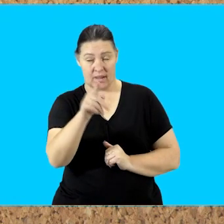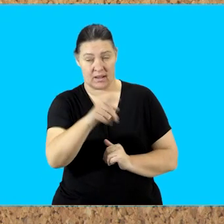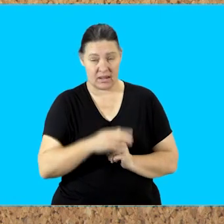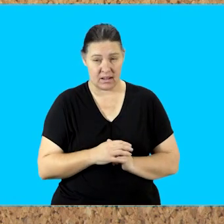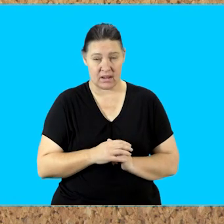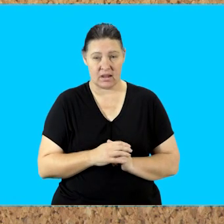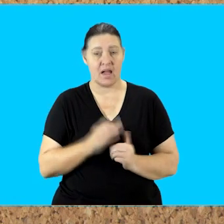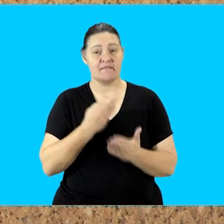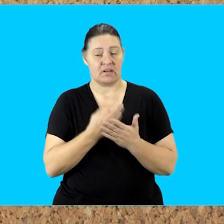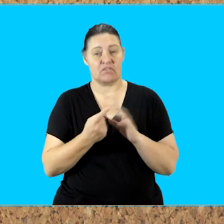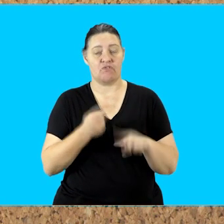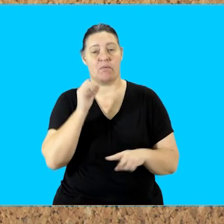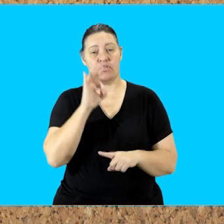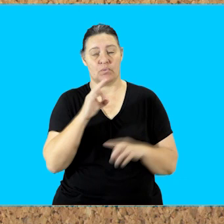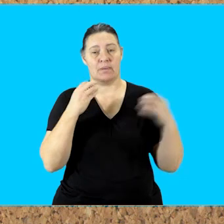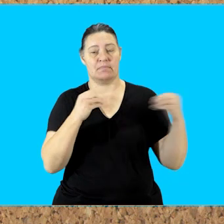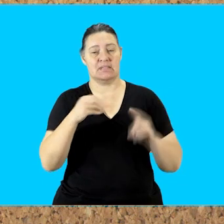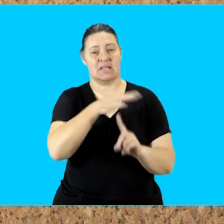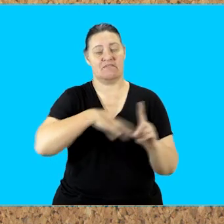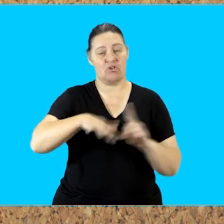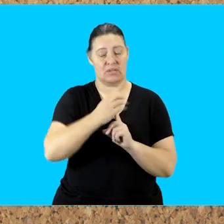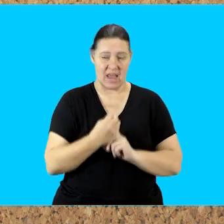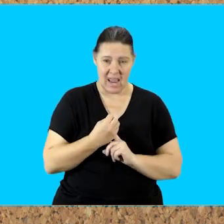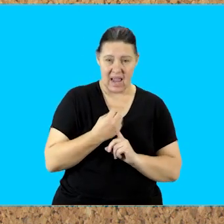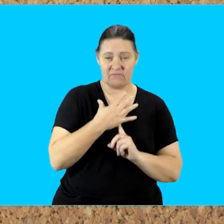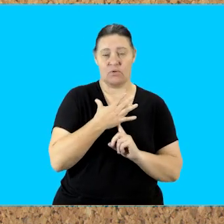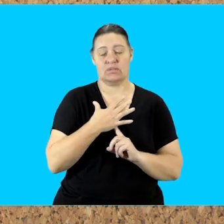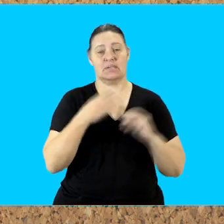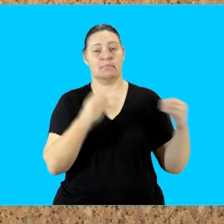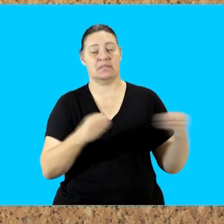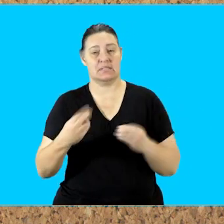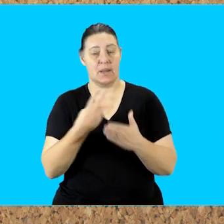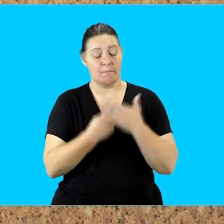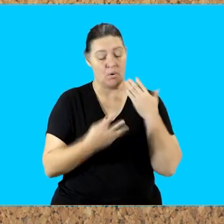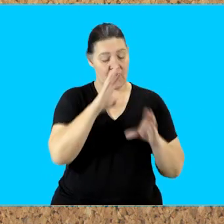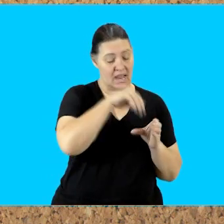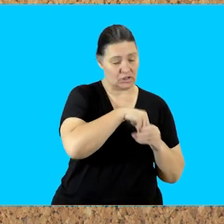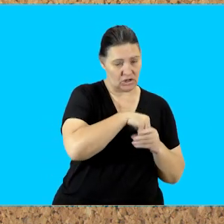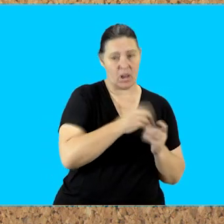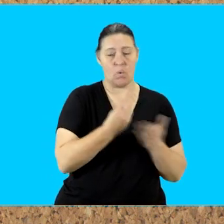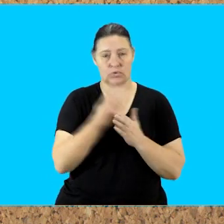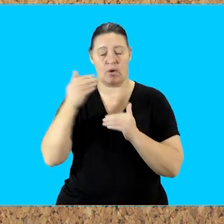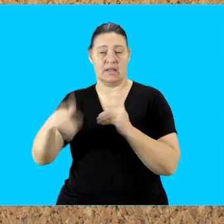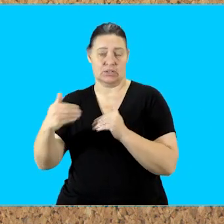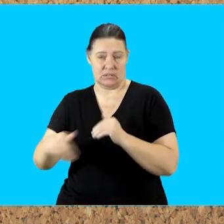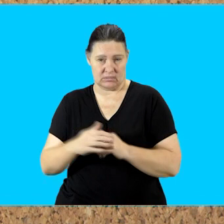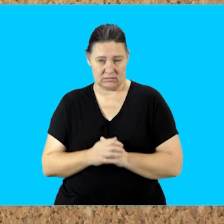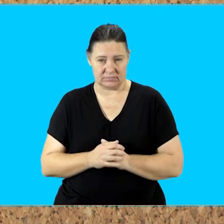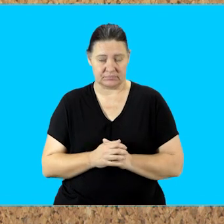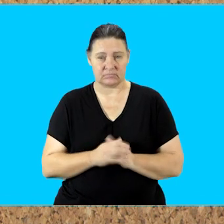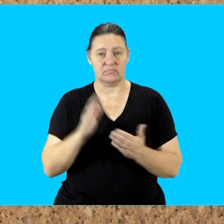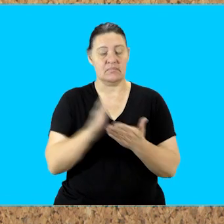Did you know factors from 3 business environments can influence a business both internally and